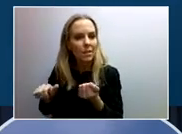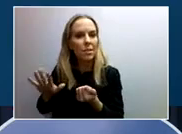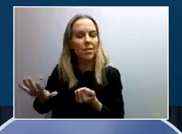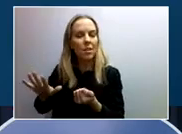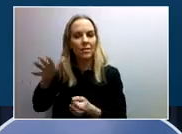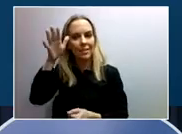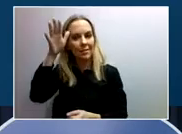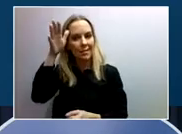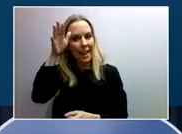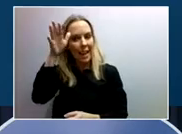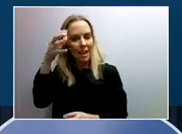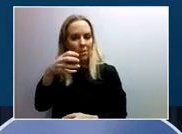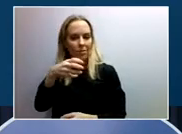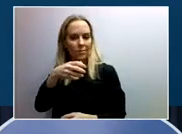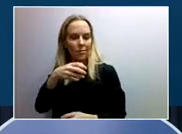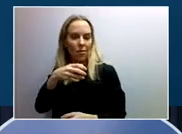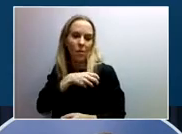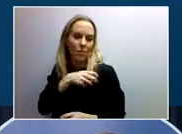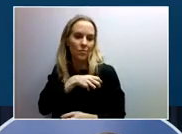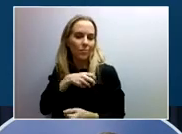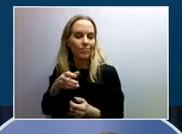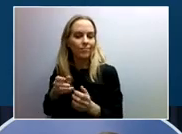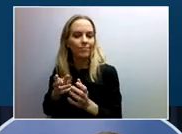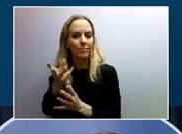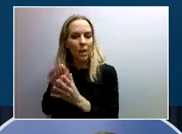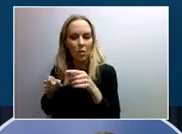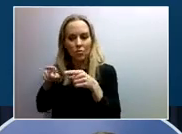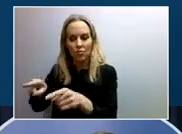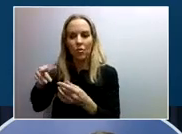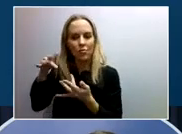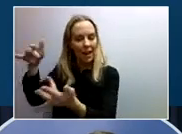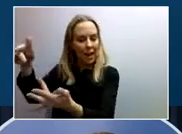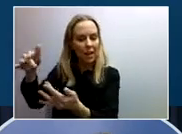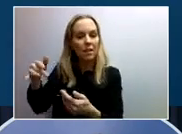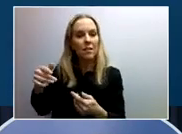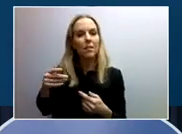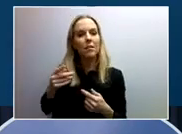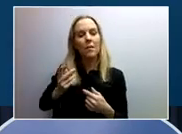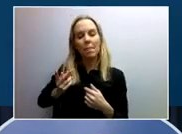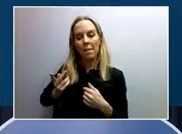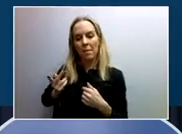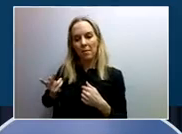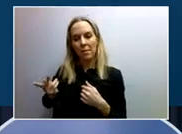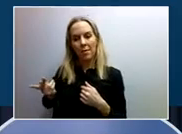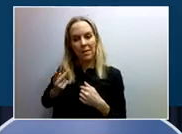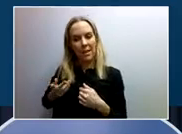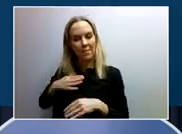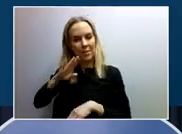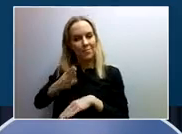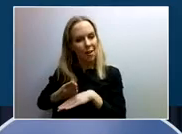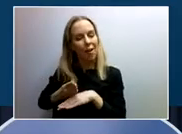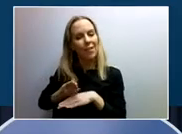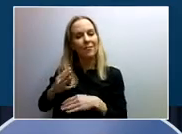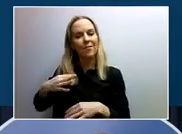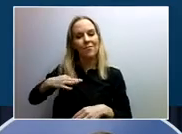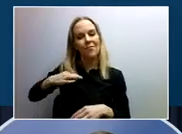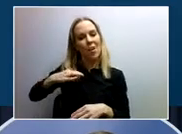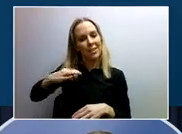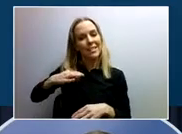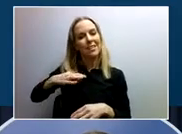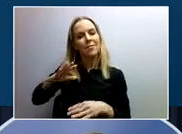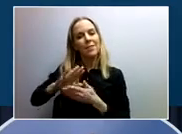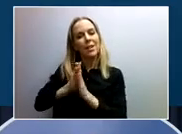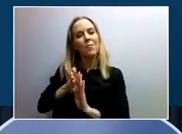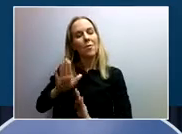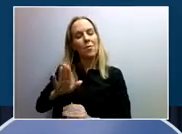the tornadoes. But Lila and I volunteered to be her personal shoppers. I was loading her up with anything